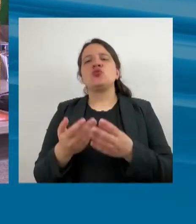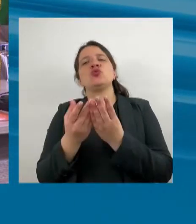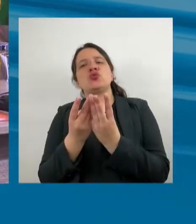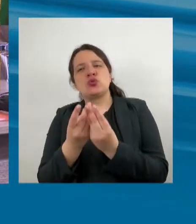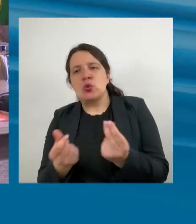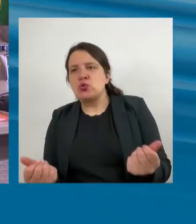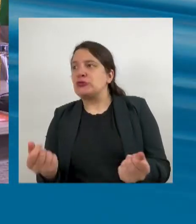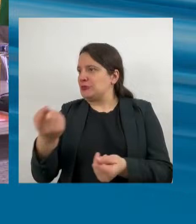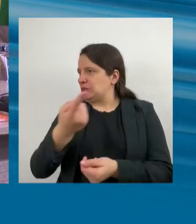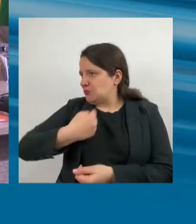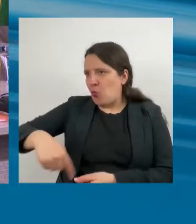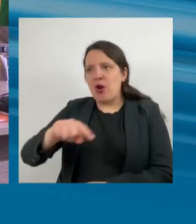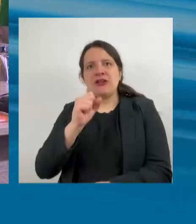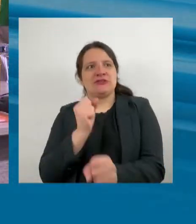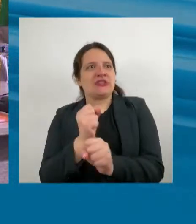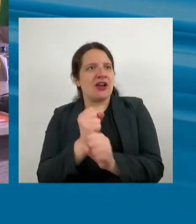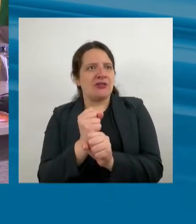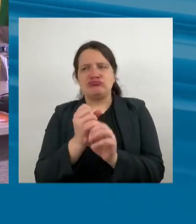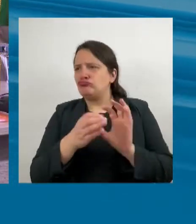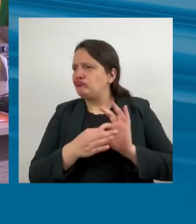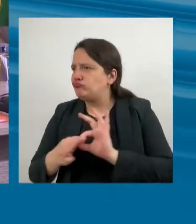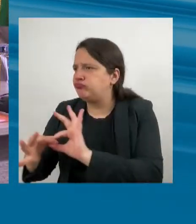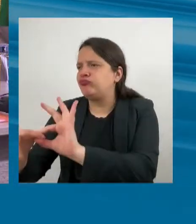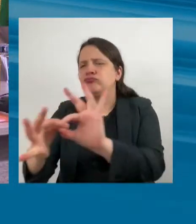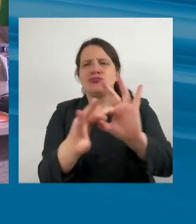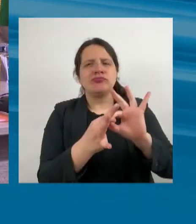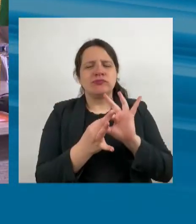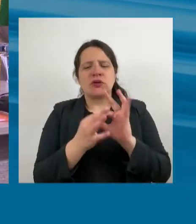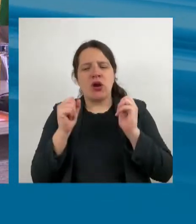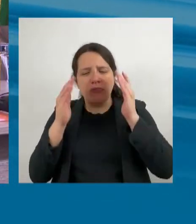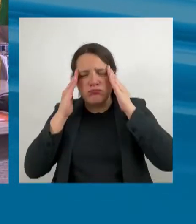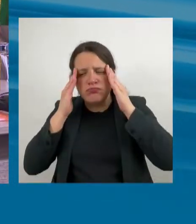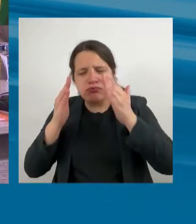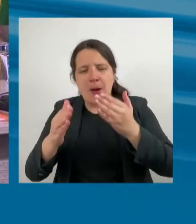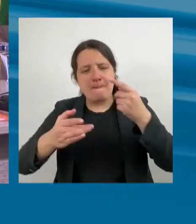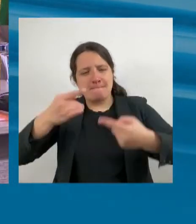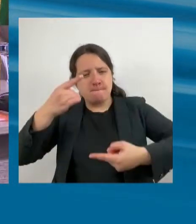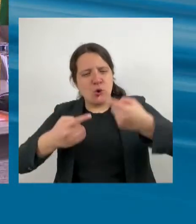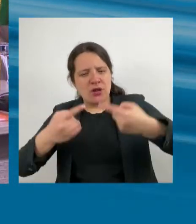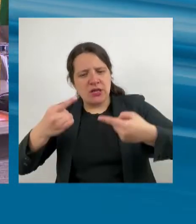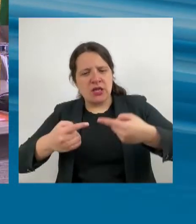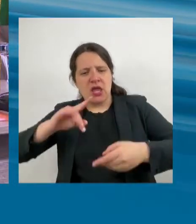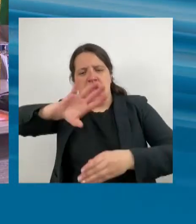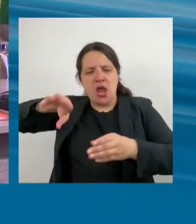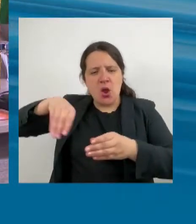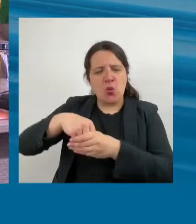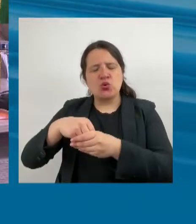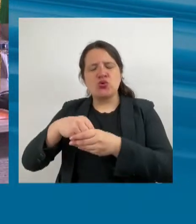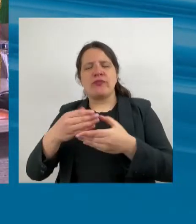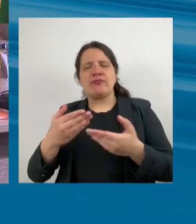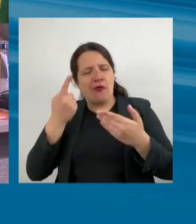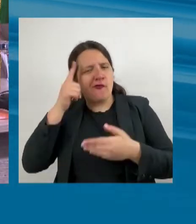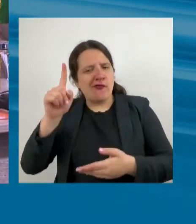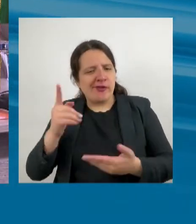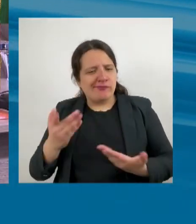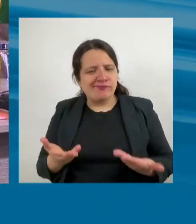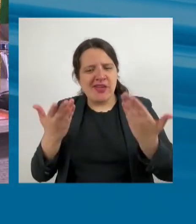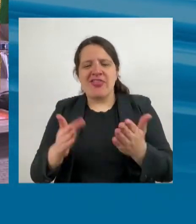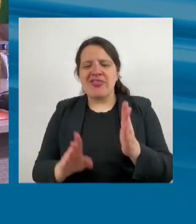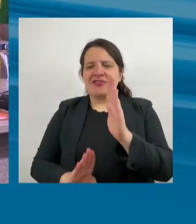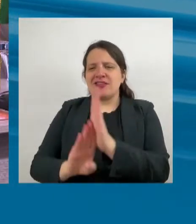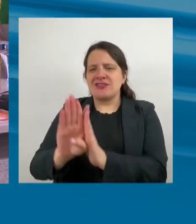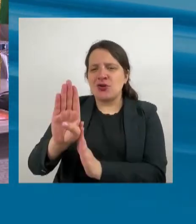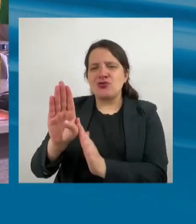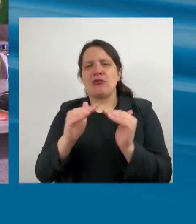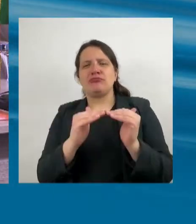if we work all together and committed, adopting inclusive public policies and promoting